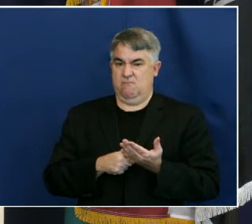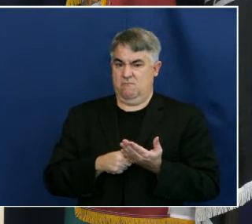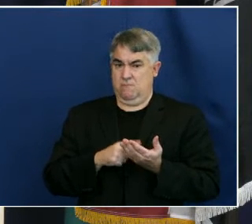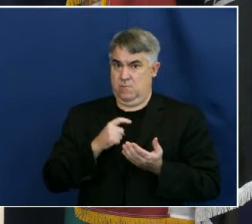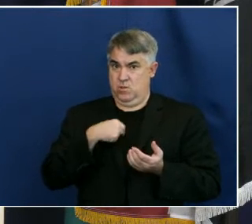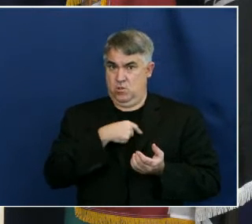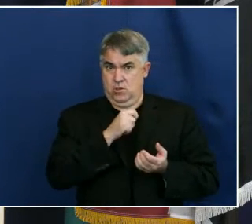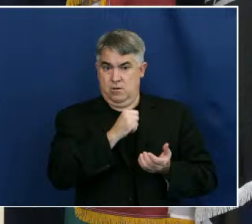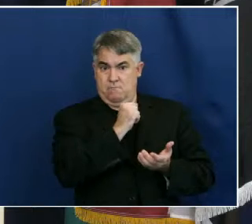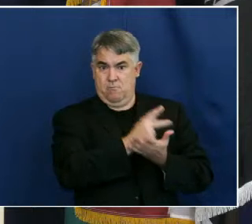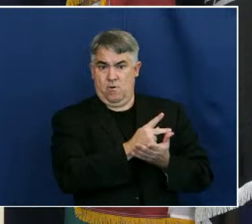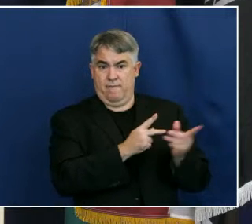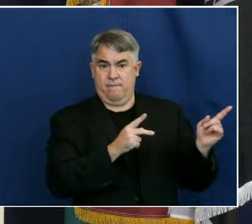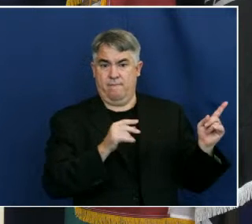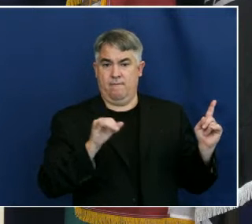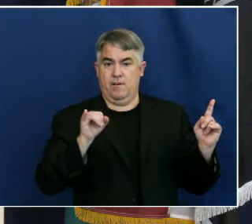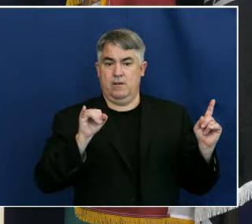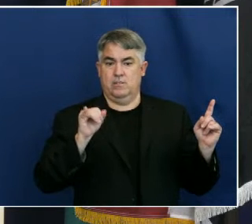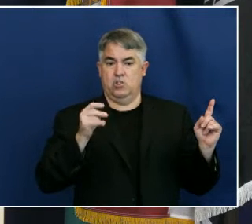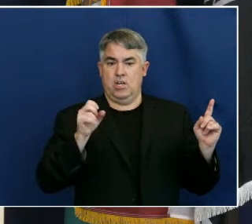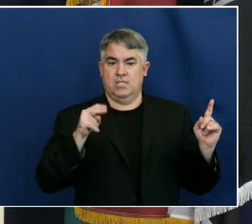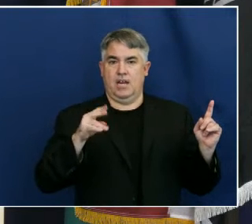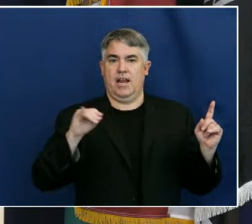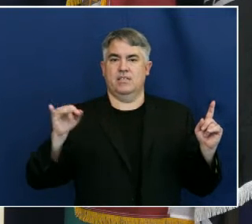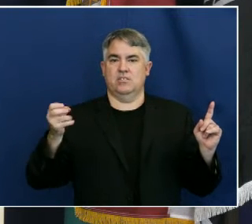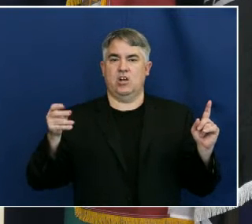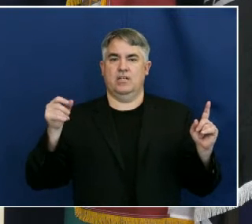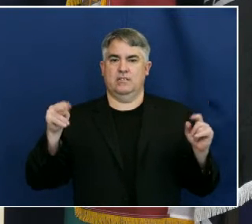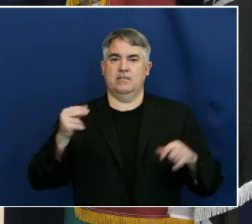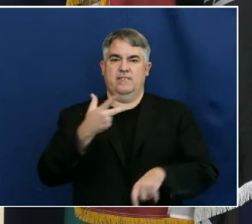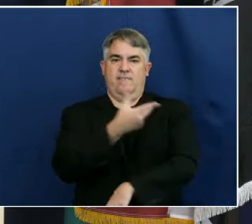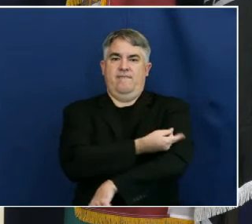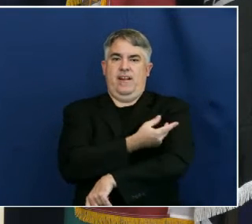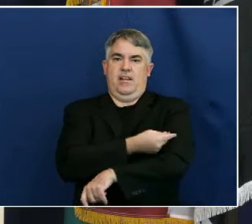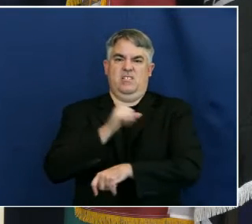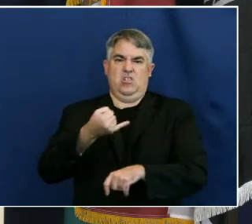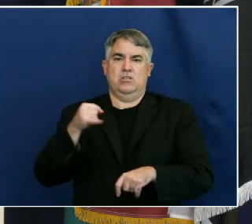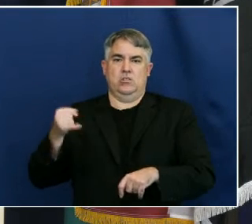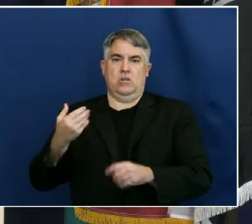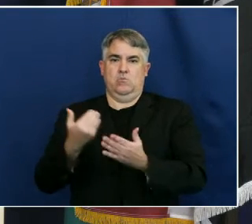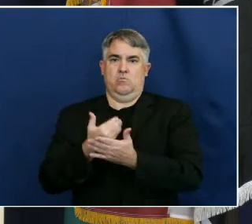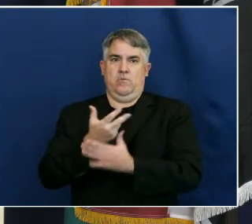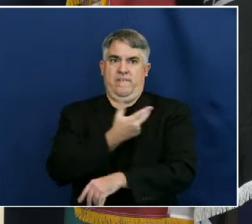Johnson's vaccine. So conceivably, a couple of days after that,